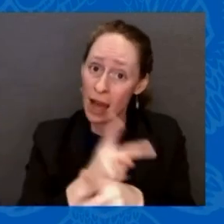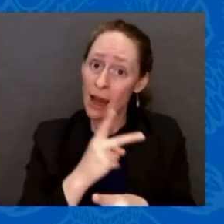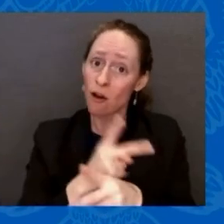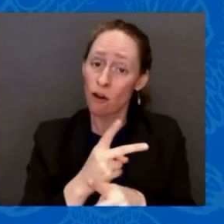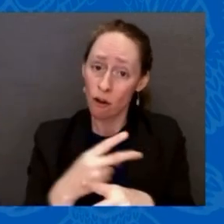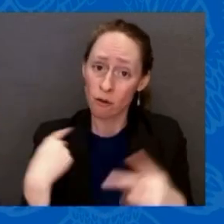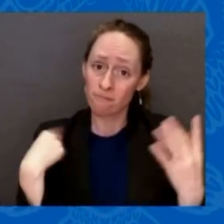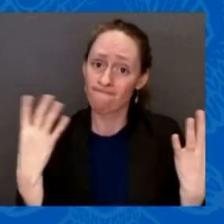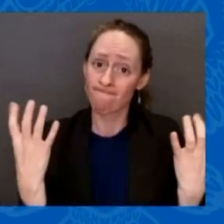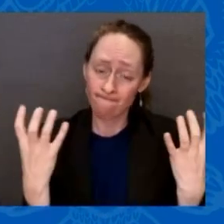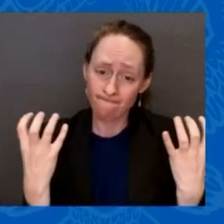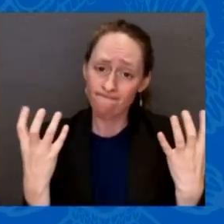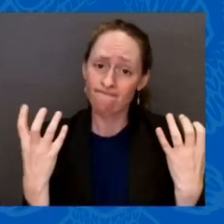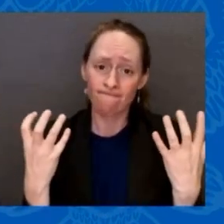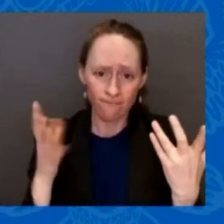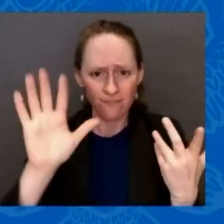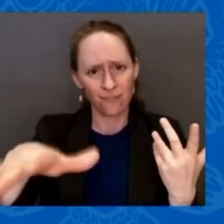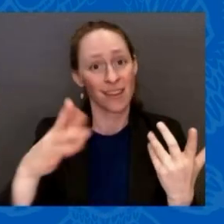the workforce.